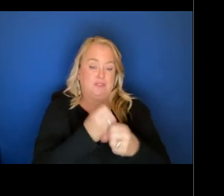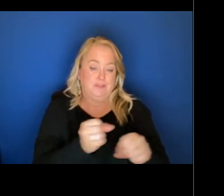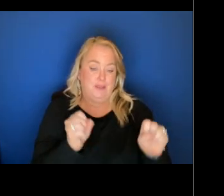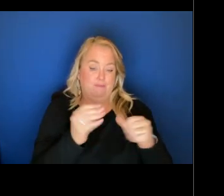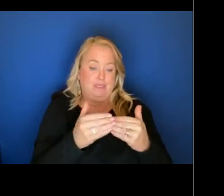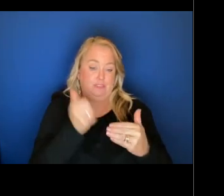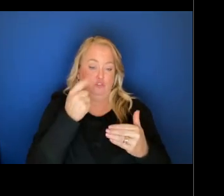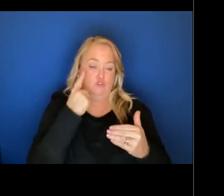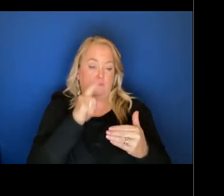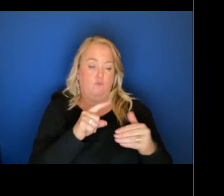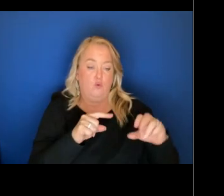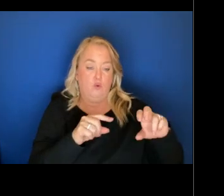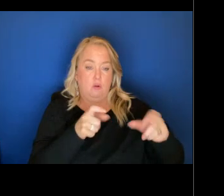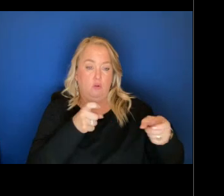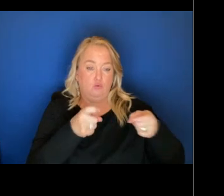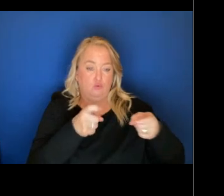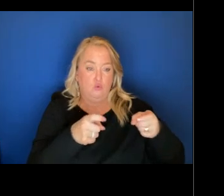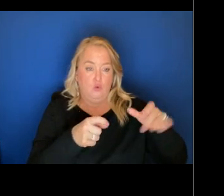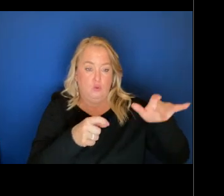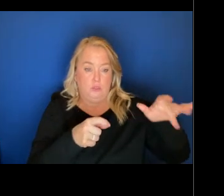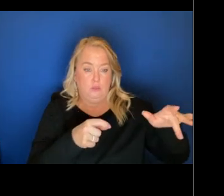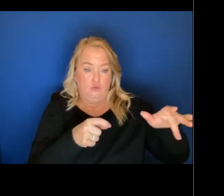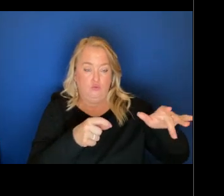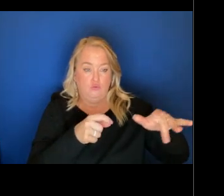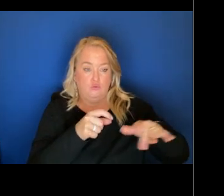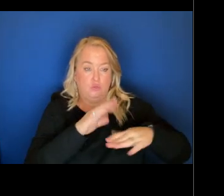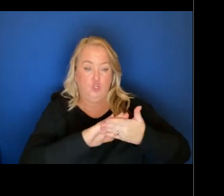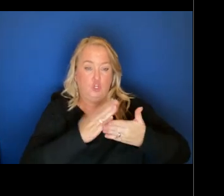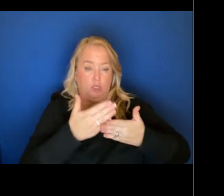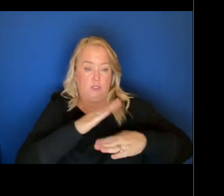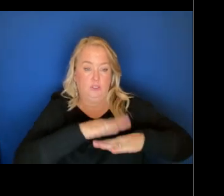to controls and cooking surfaces.